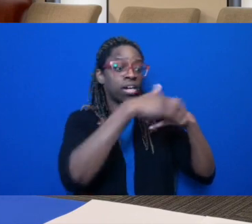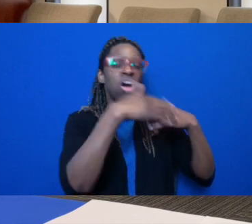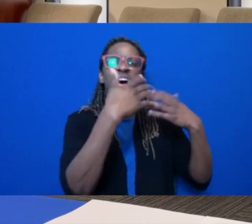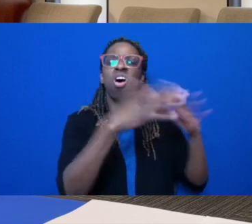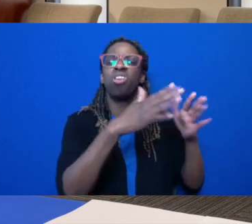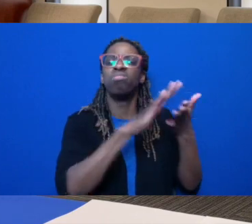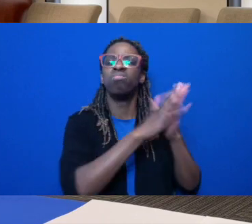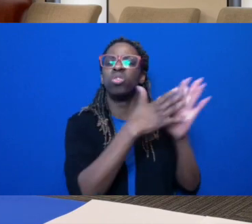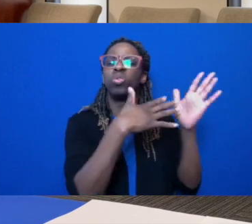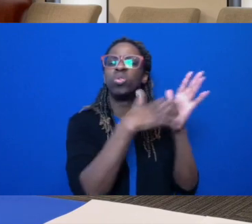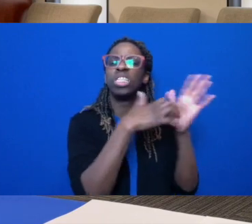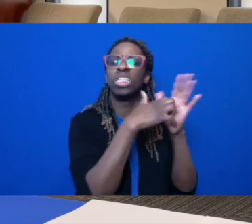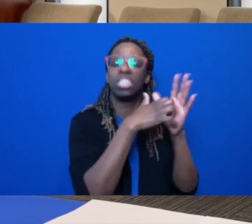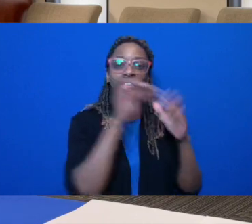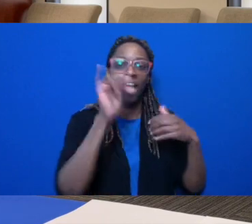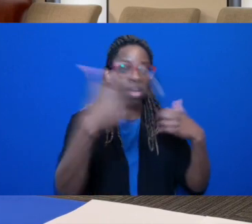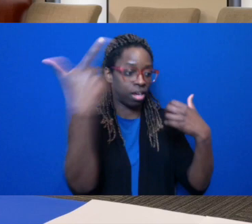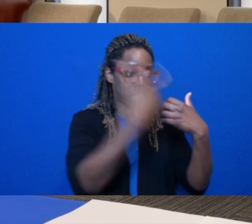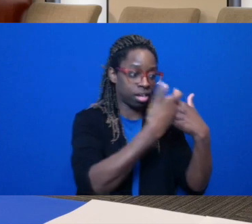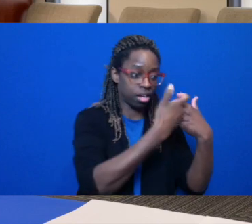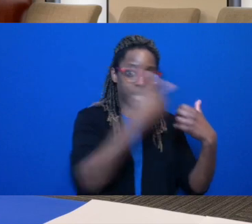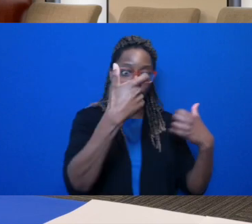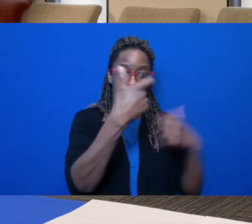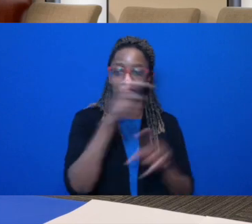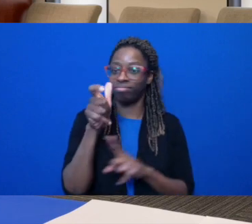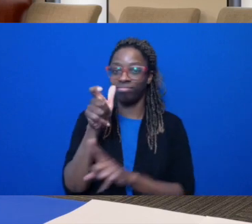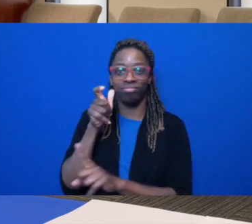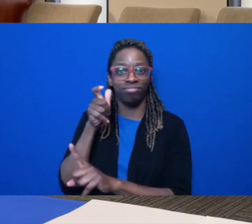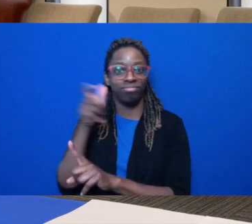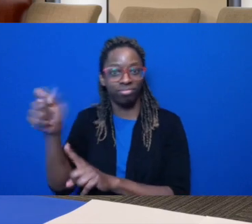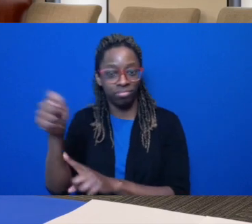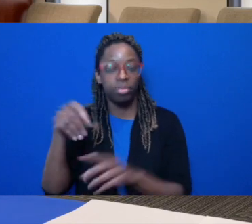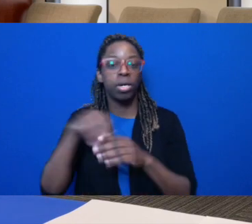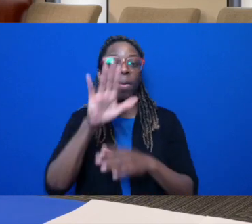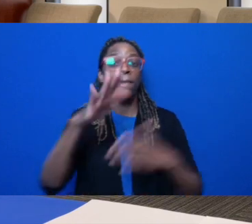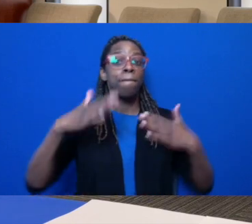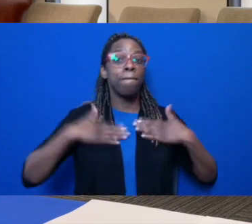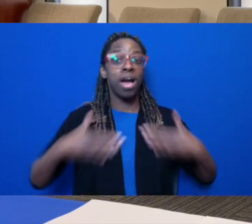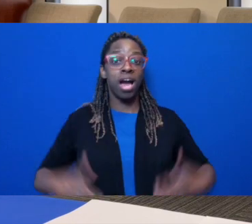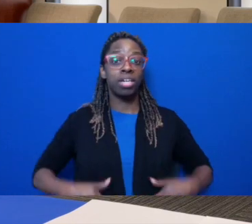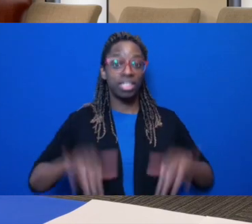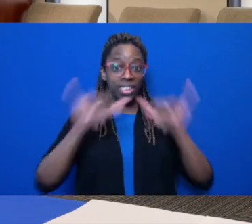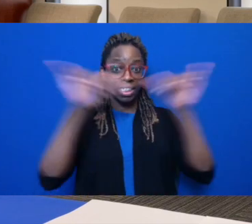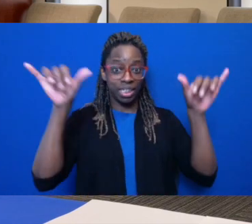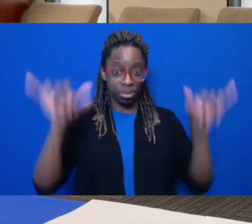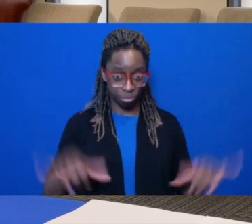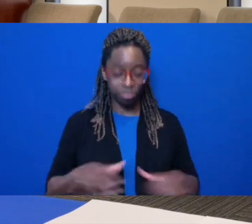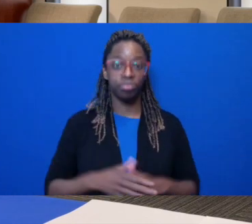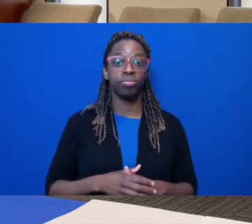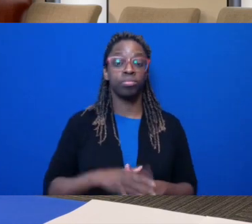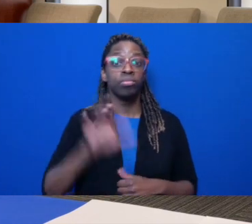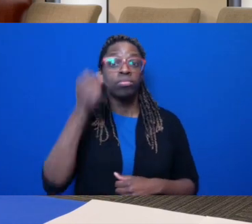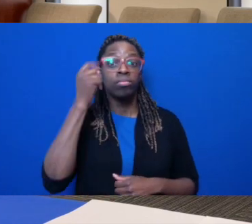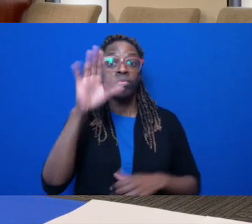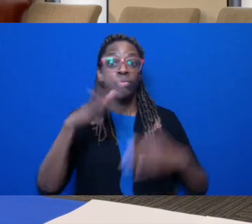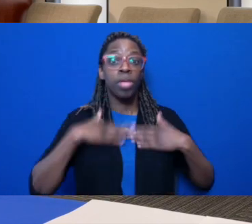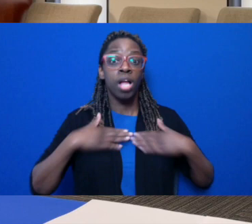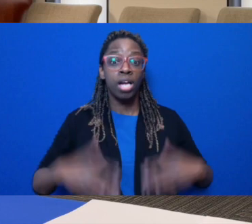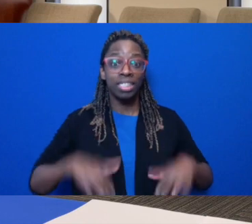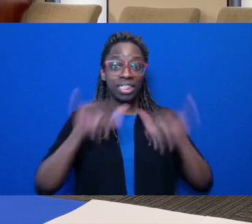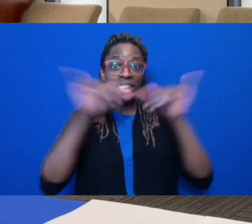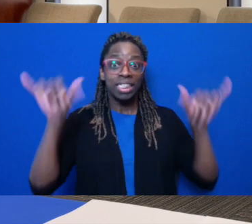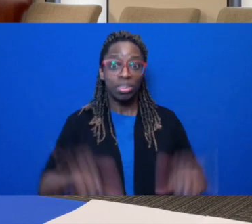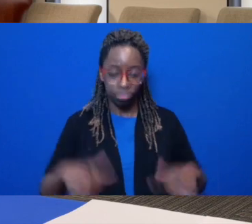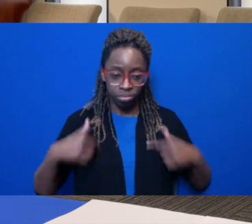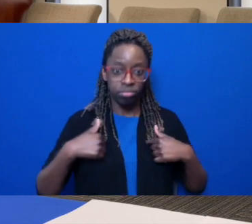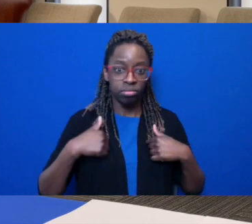response that allows a person to fight off that virus or bacteria should they ever be exposed to it. And the way that a person fights off